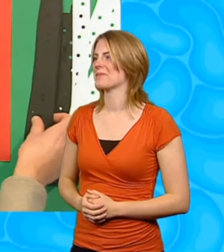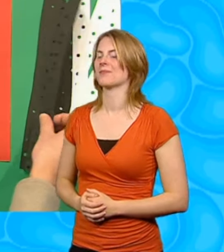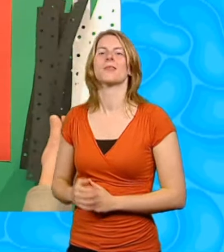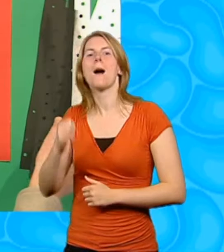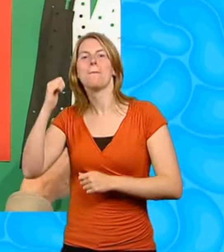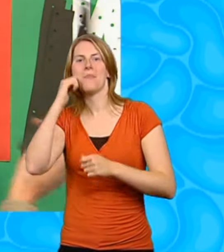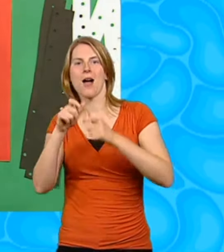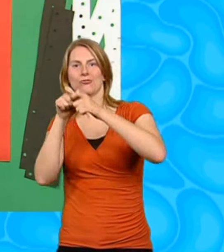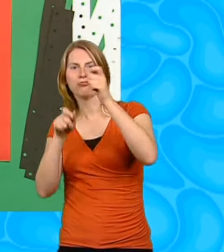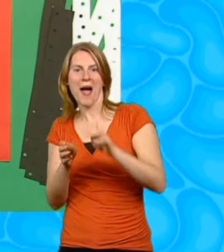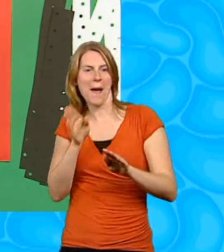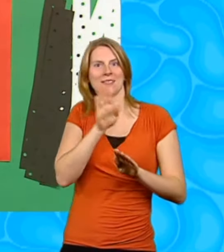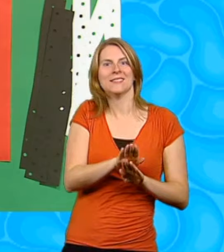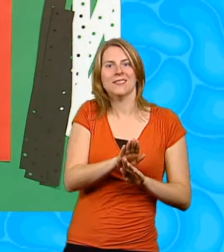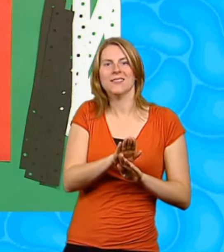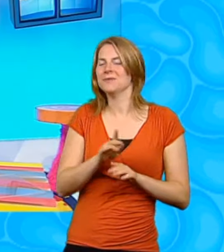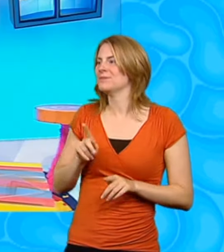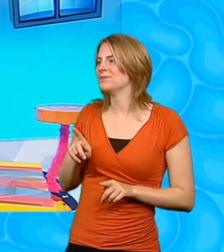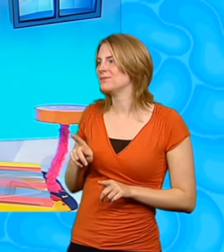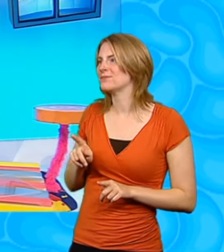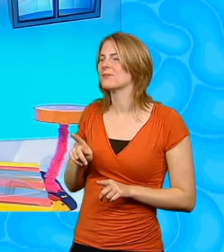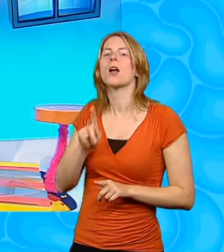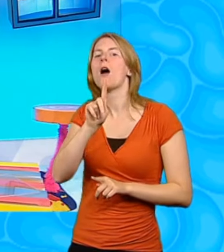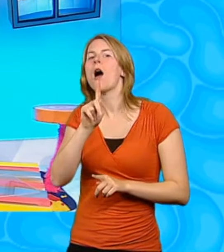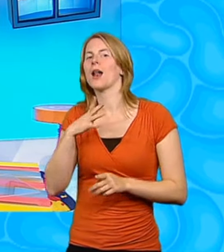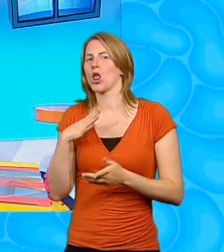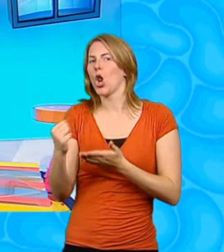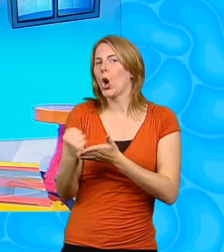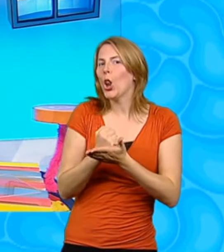Take a black strip, put some glue on it,